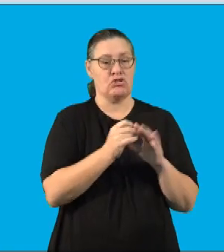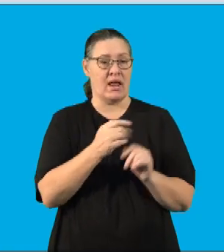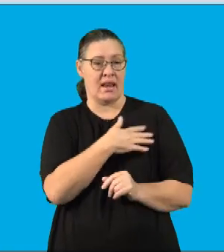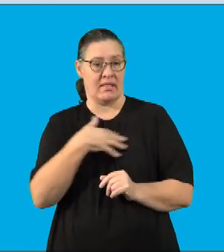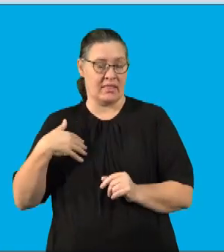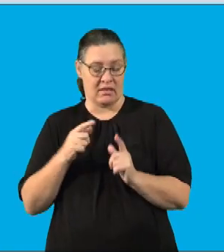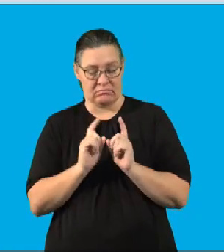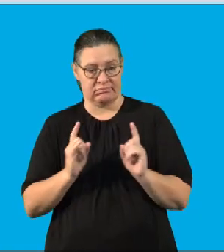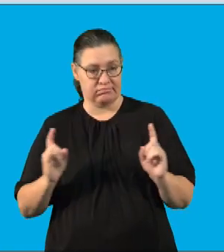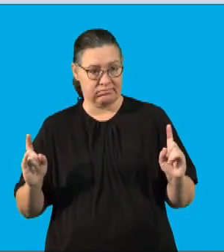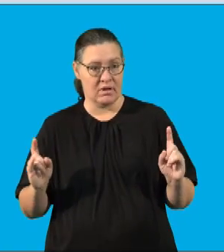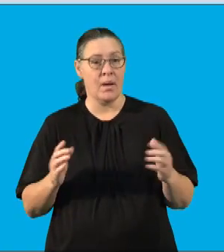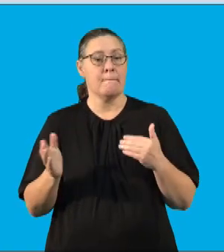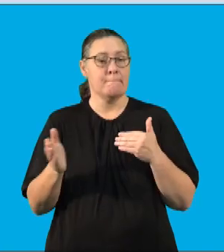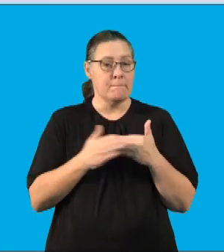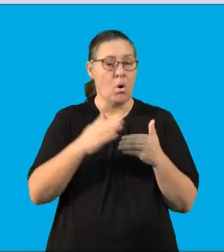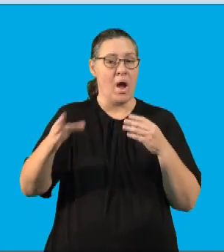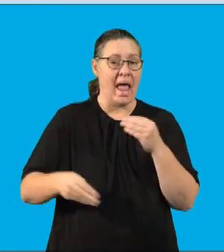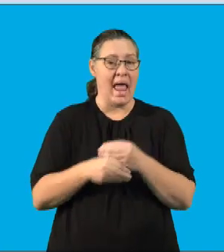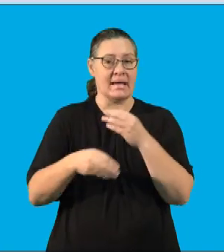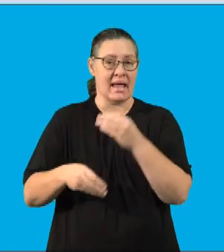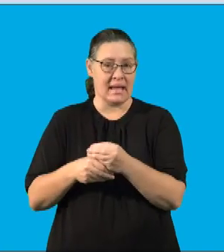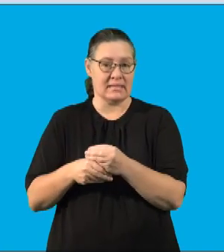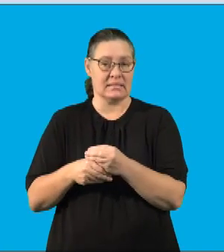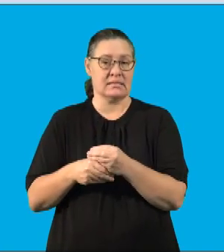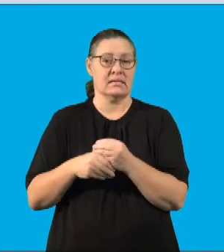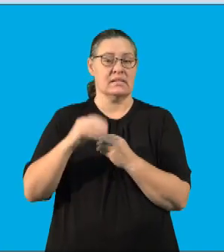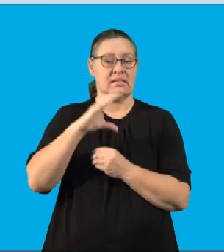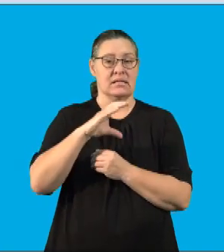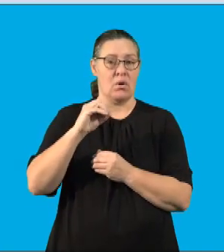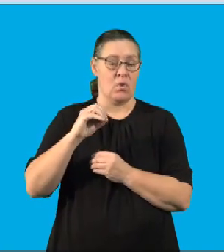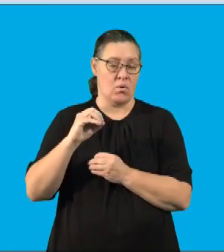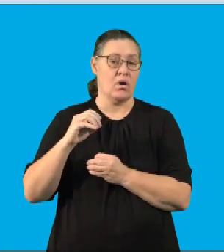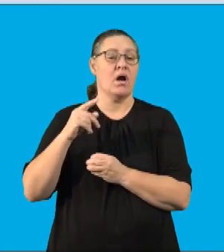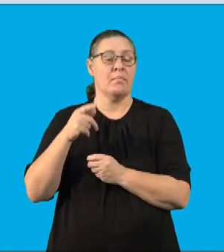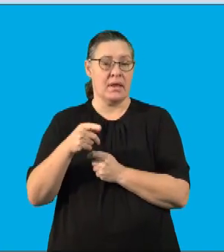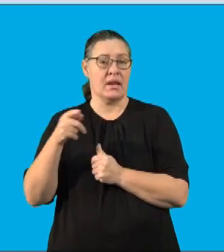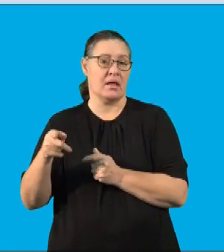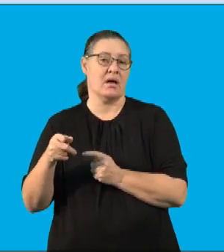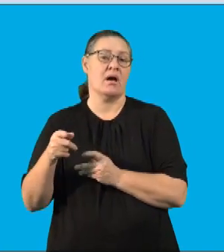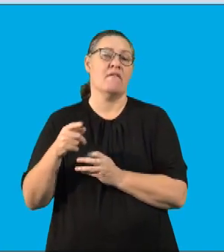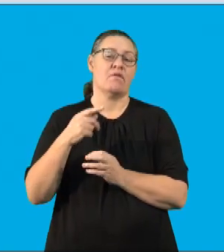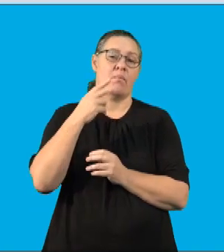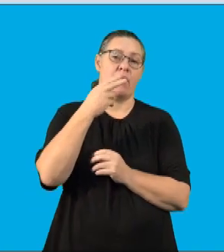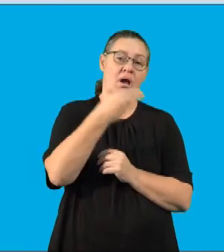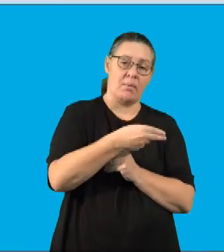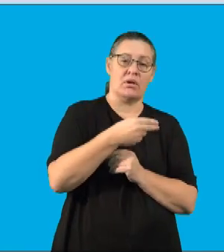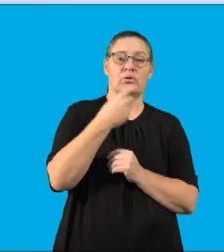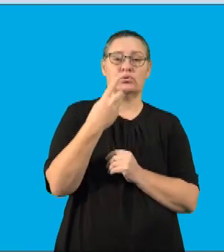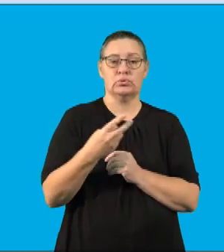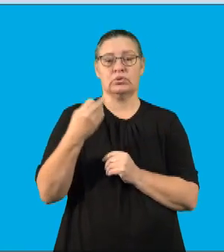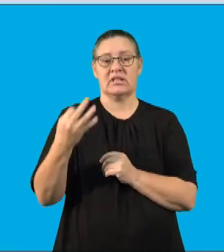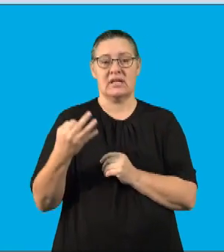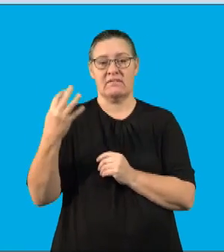in chain length. By that we mean the more we add carbon atoms within the chain length, we are going to increasing from 1 carbon,